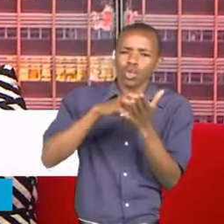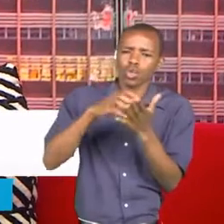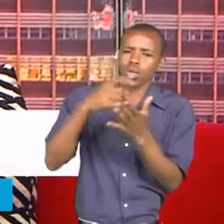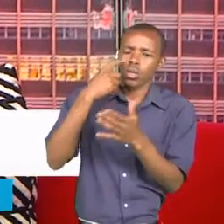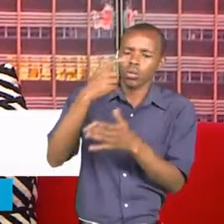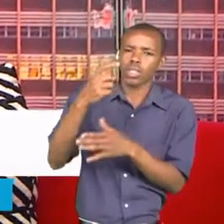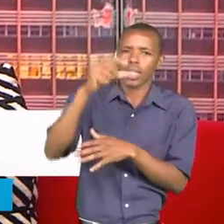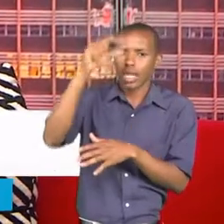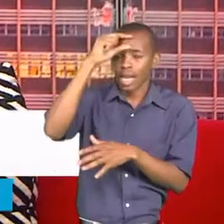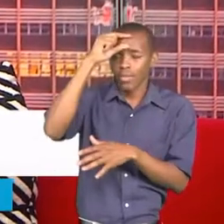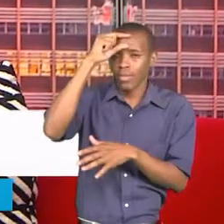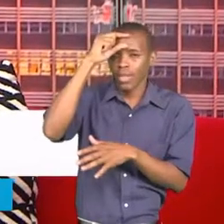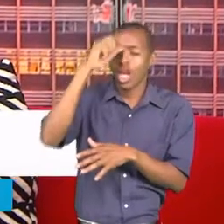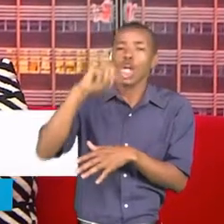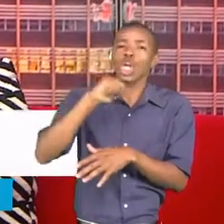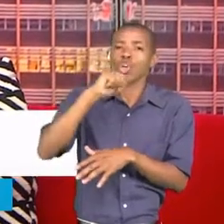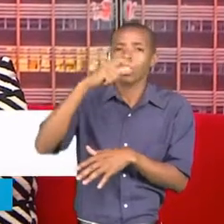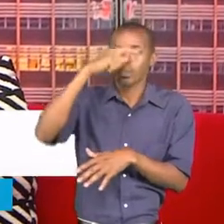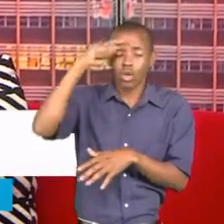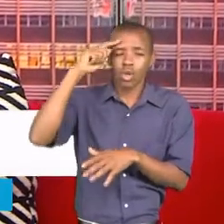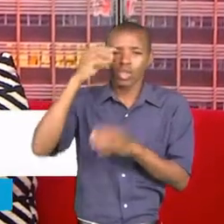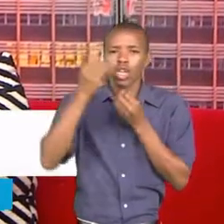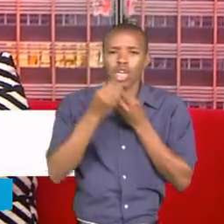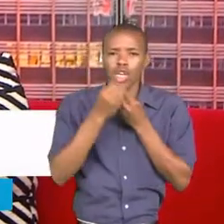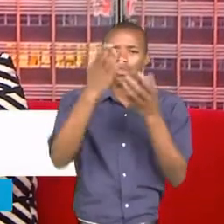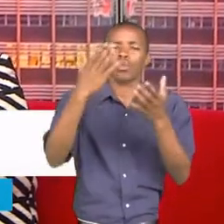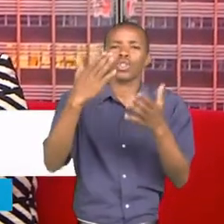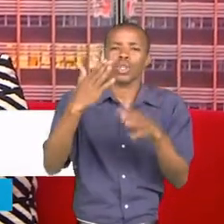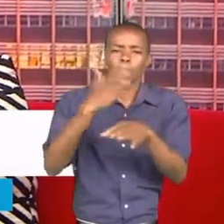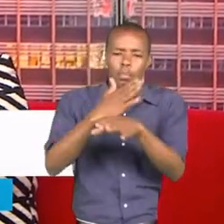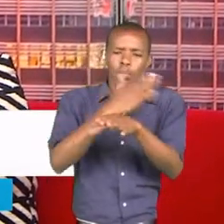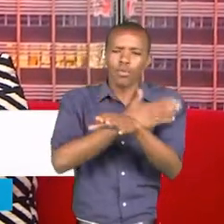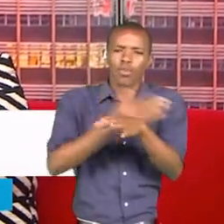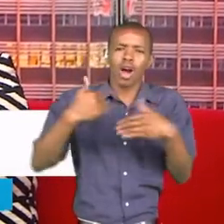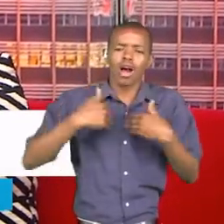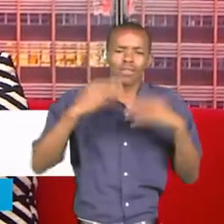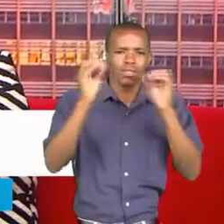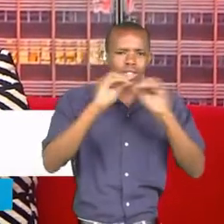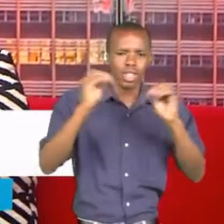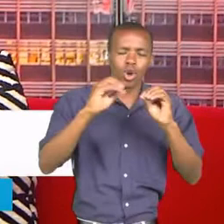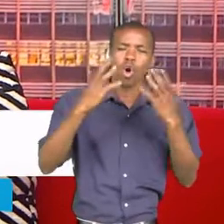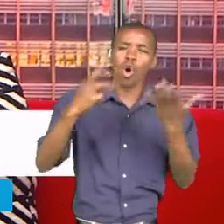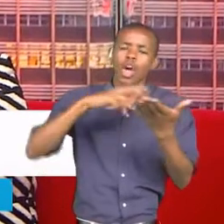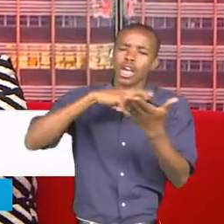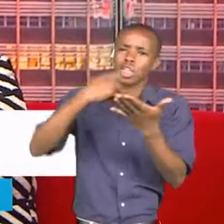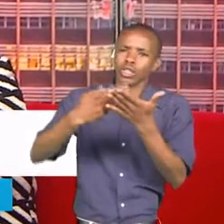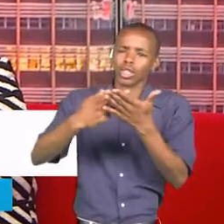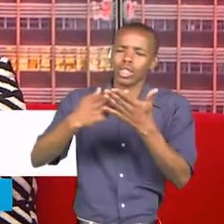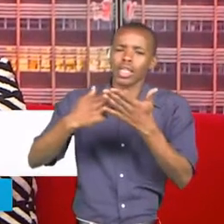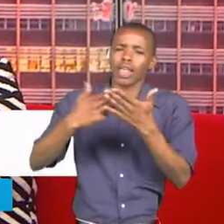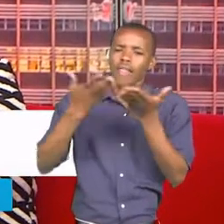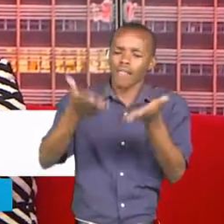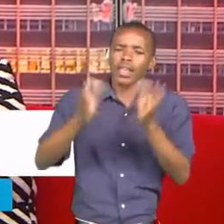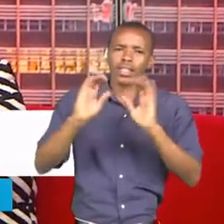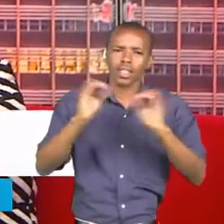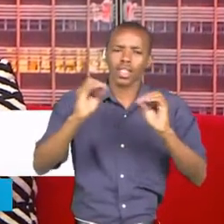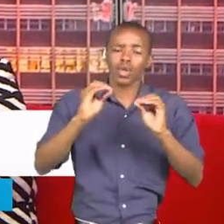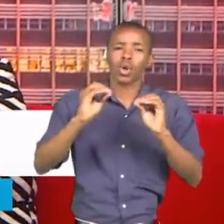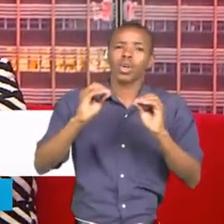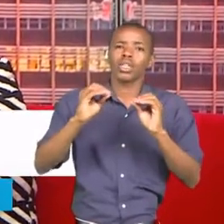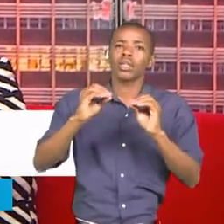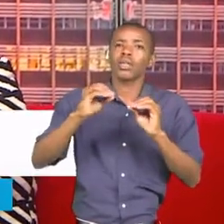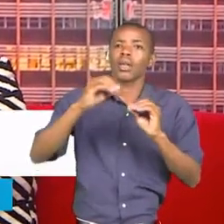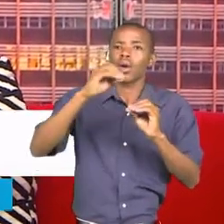not because they did not have information in advance. It is not because the resources were not available. It is